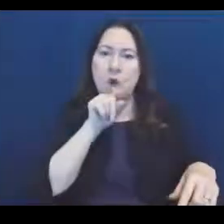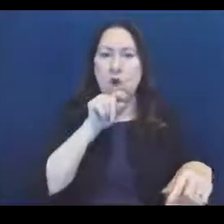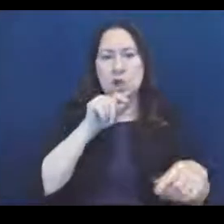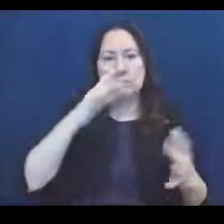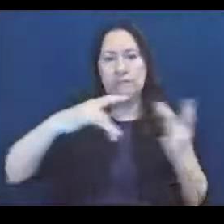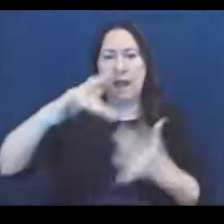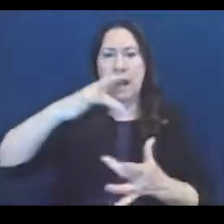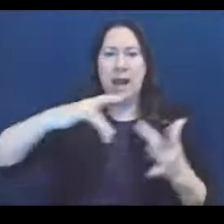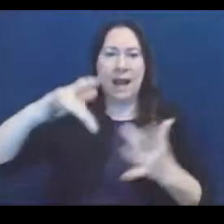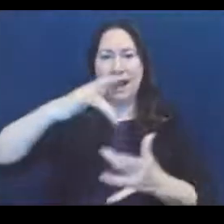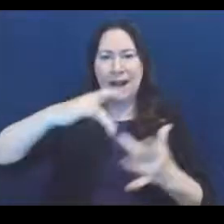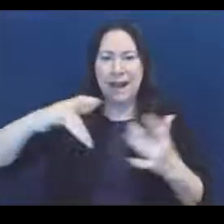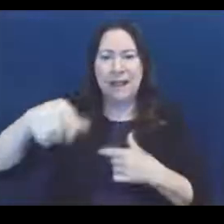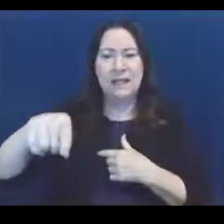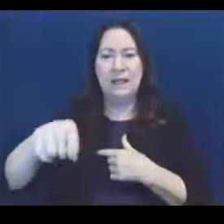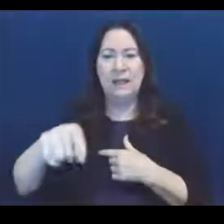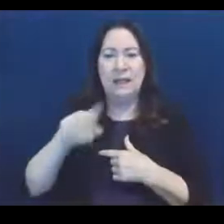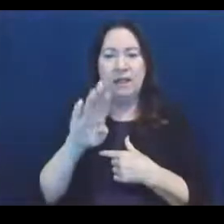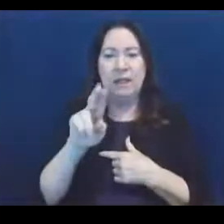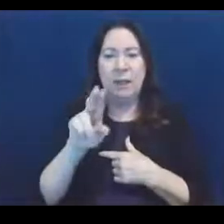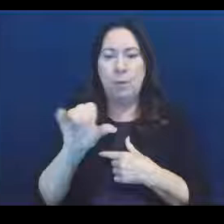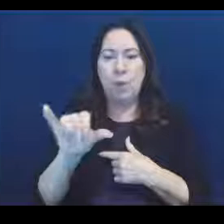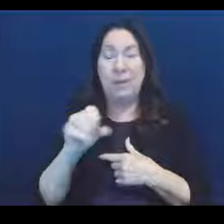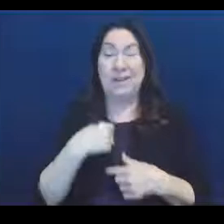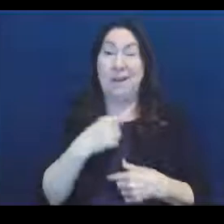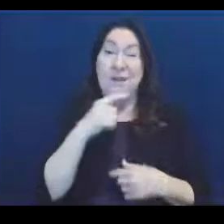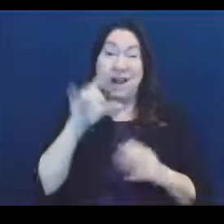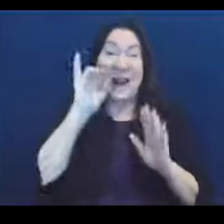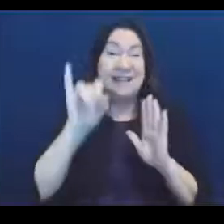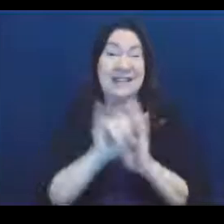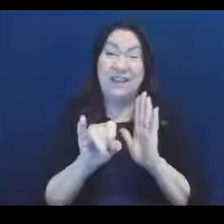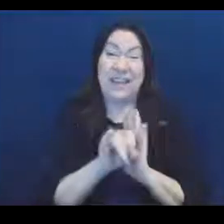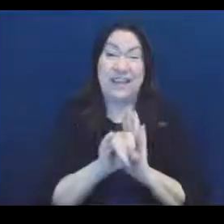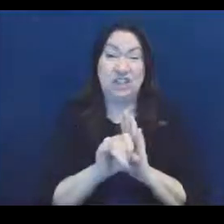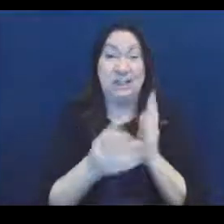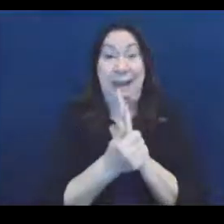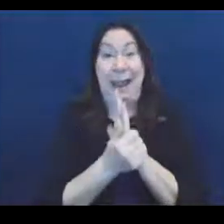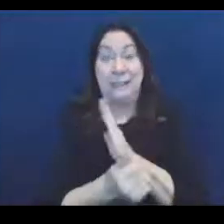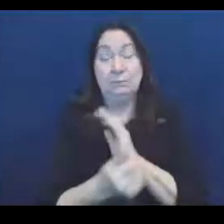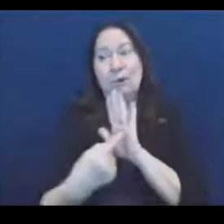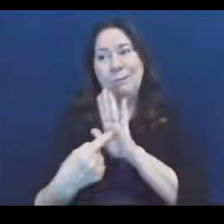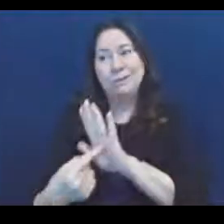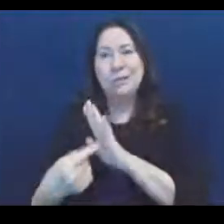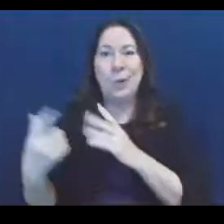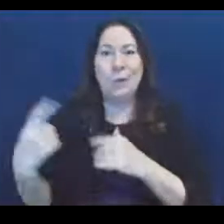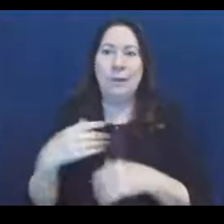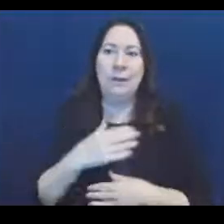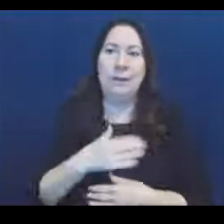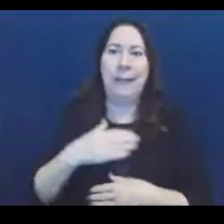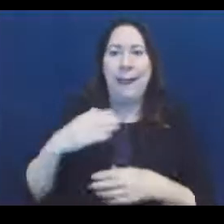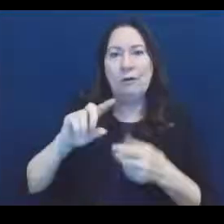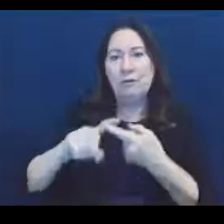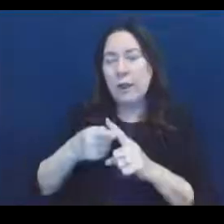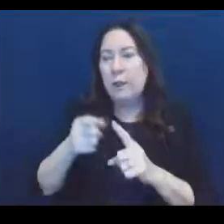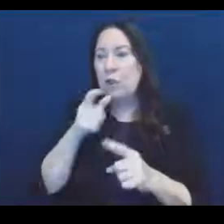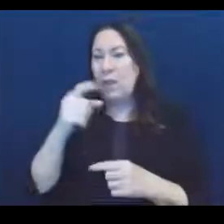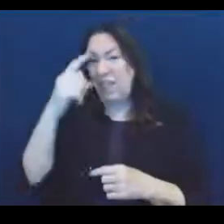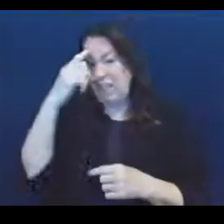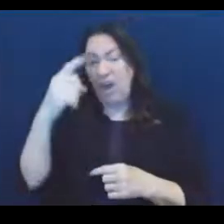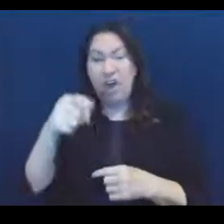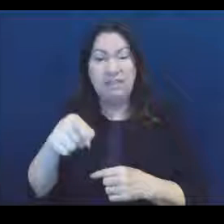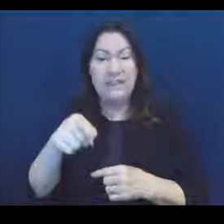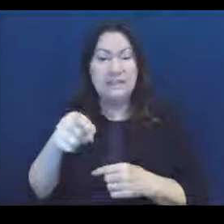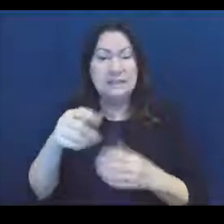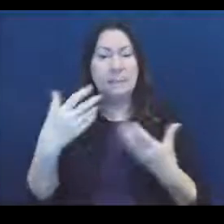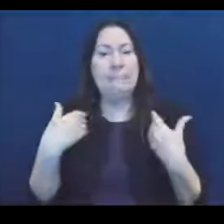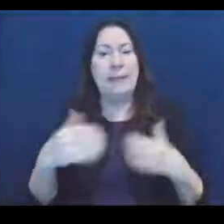here. Now, I'm not exactly a bird identification expert, but I did show this to one of my buddies who is, and he thought that possibly it's one of the storm